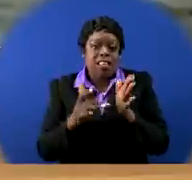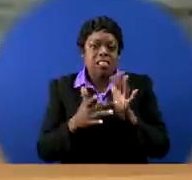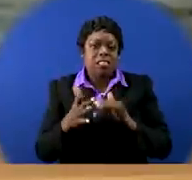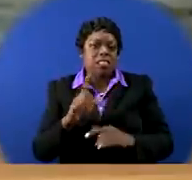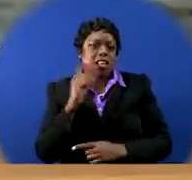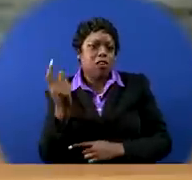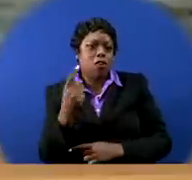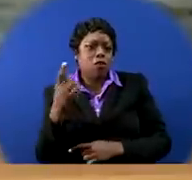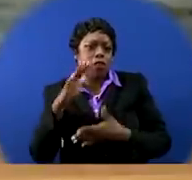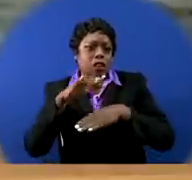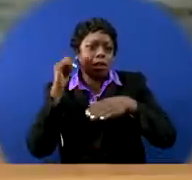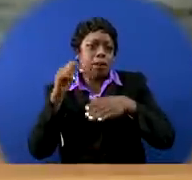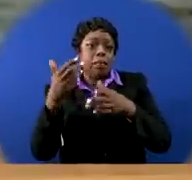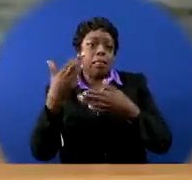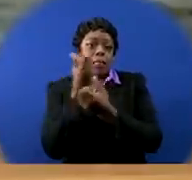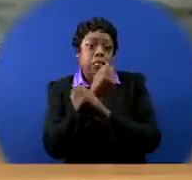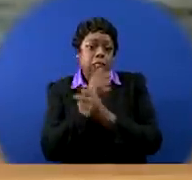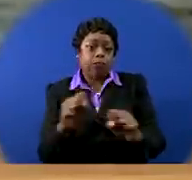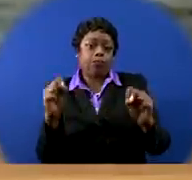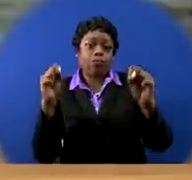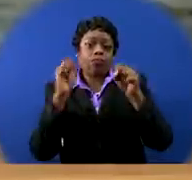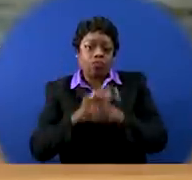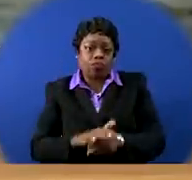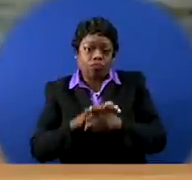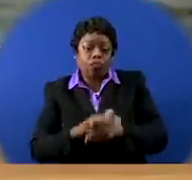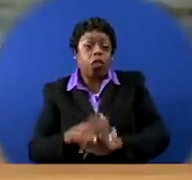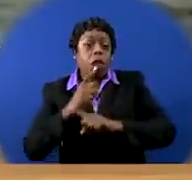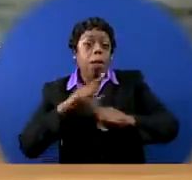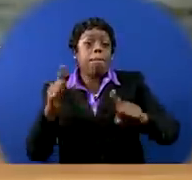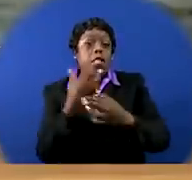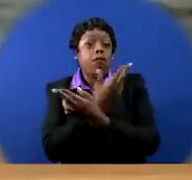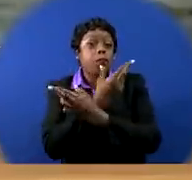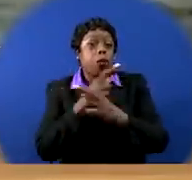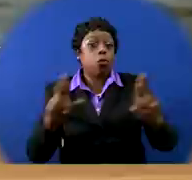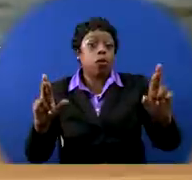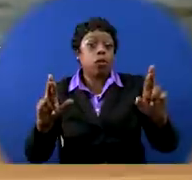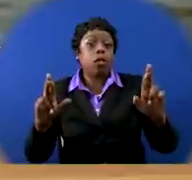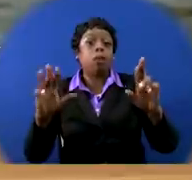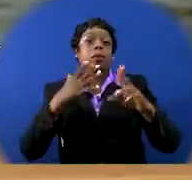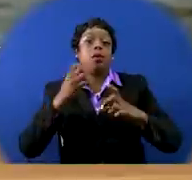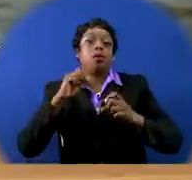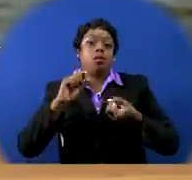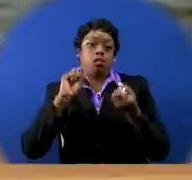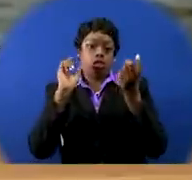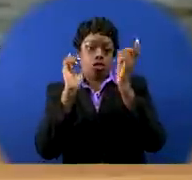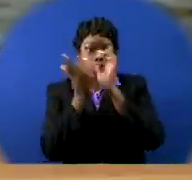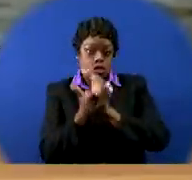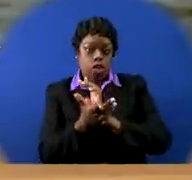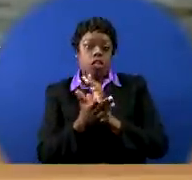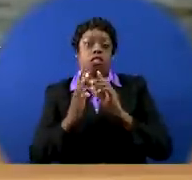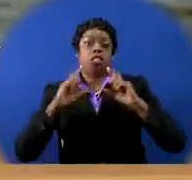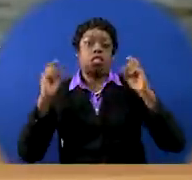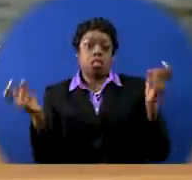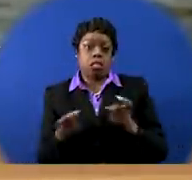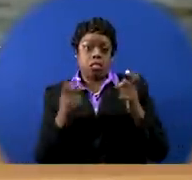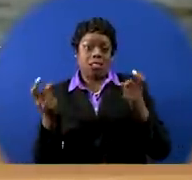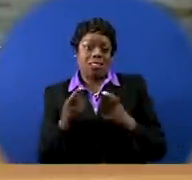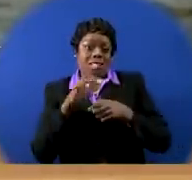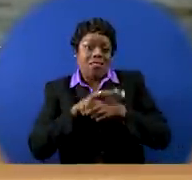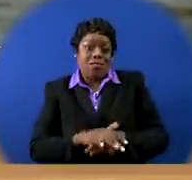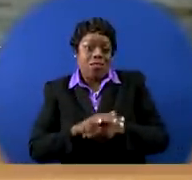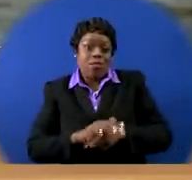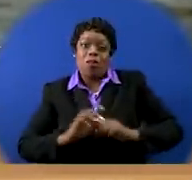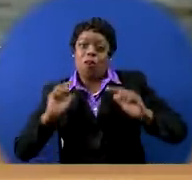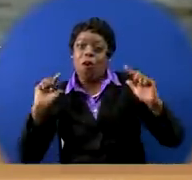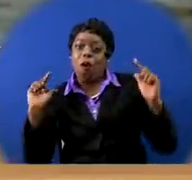to save them from the Roman government. He's coming to save them as their redeemer, to get them away from their sinful oppression. And so all of that is wrapped